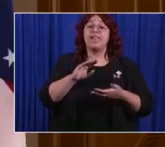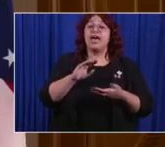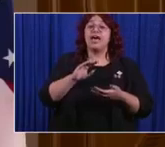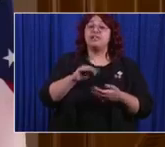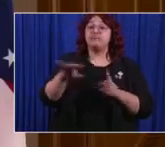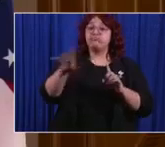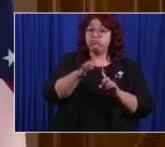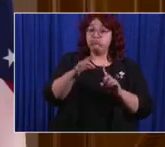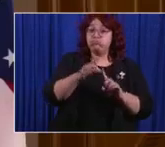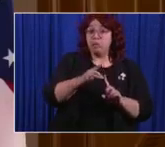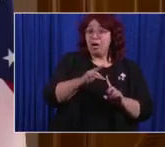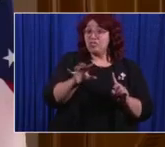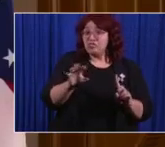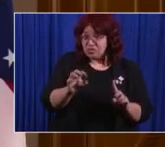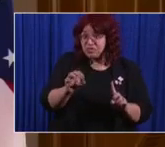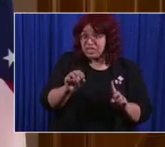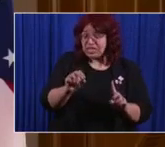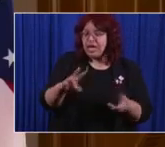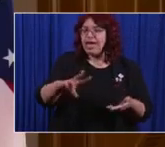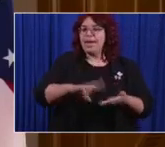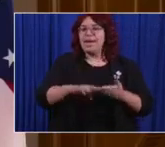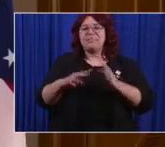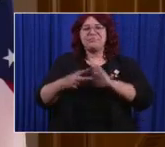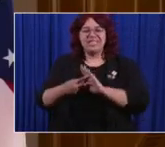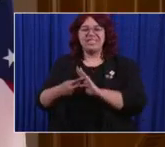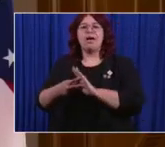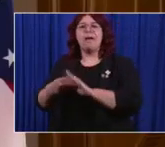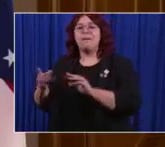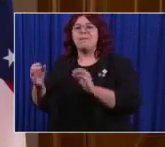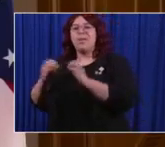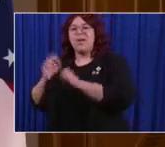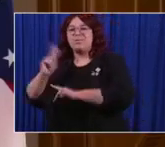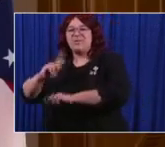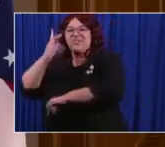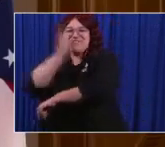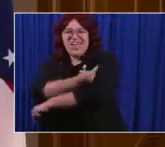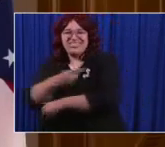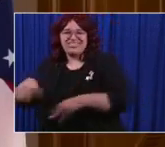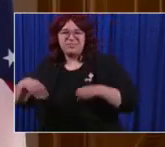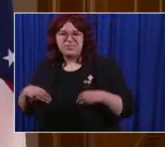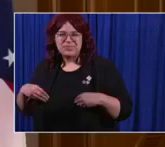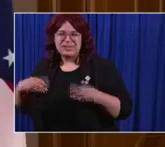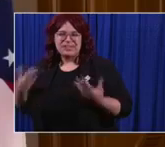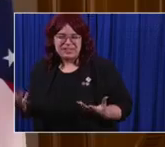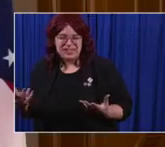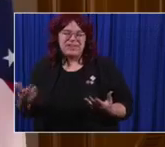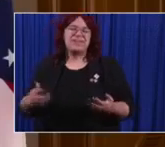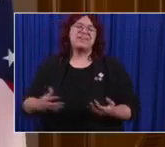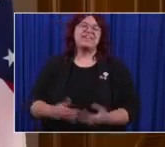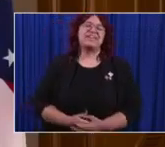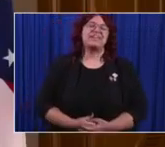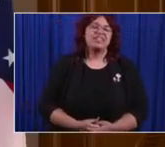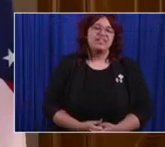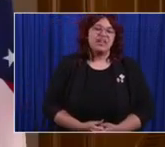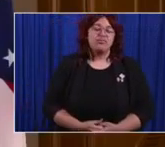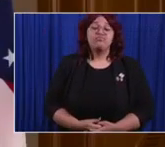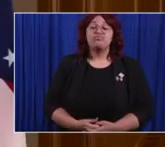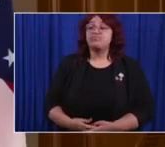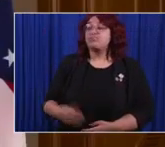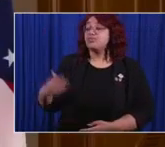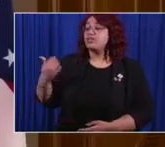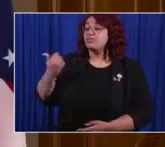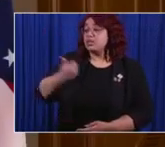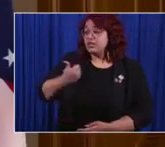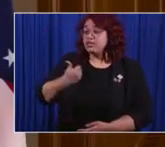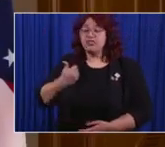up. So no, I don't think those are wrong. We made a decision, frankly, to give a date certain to the